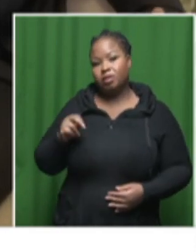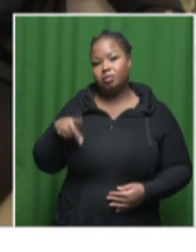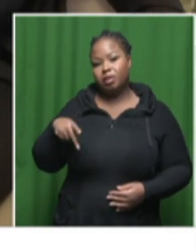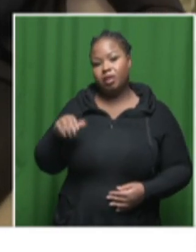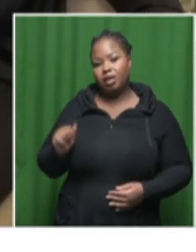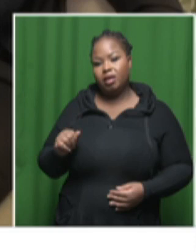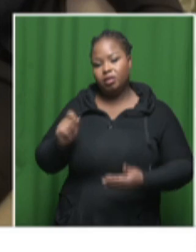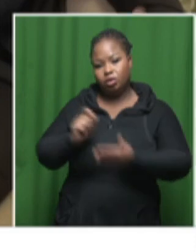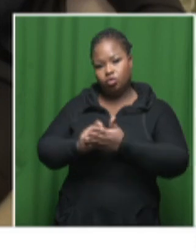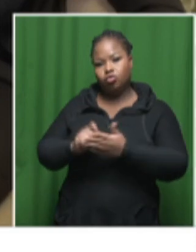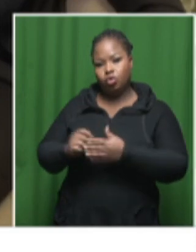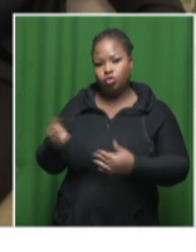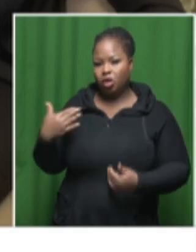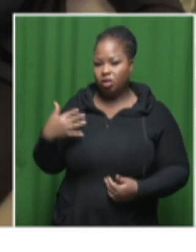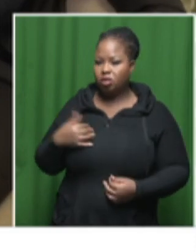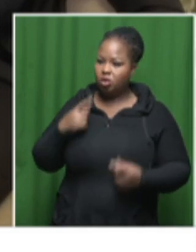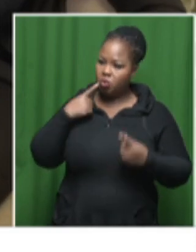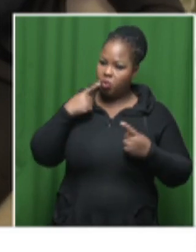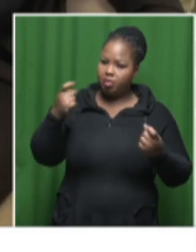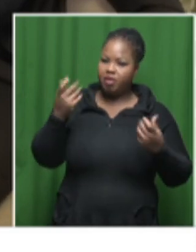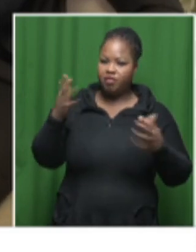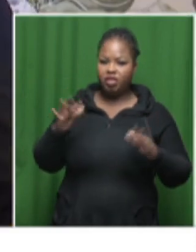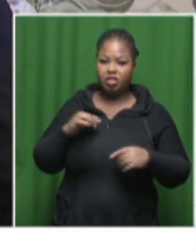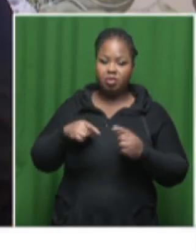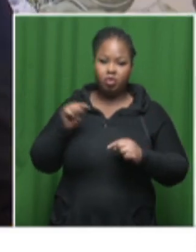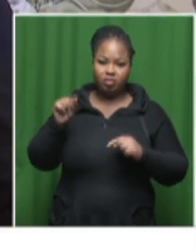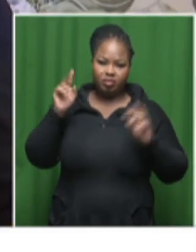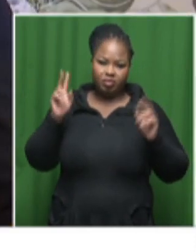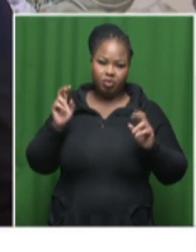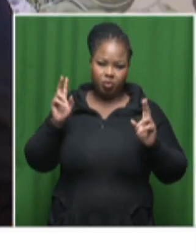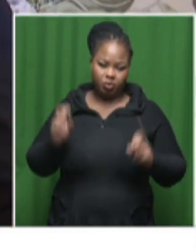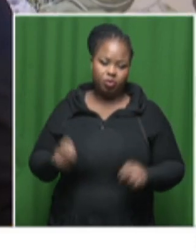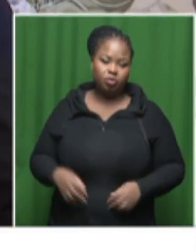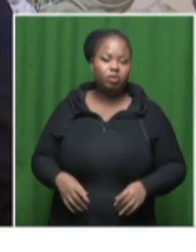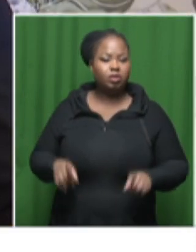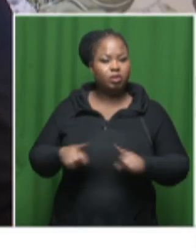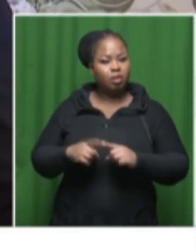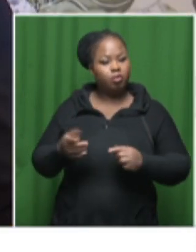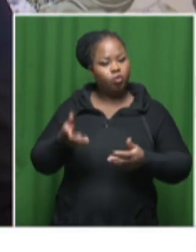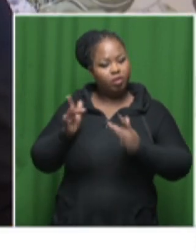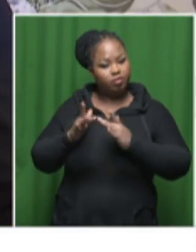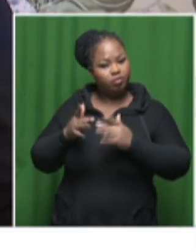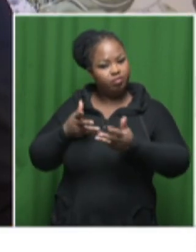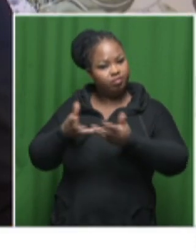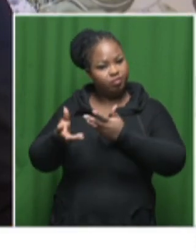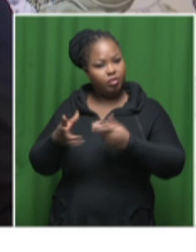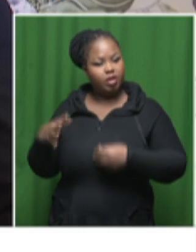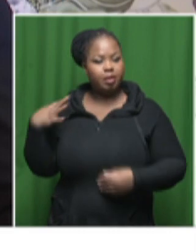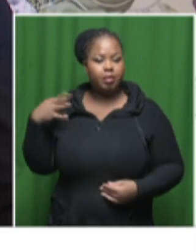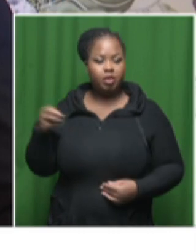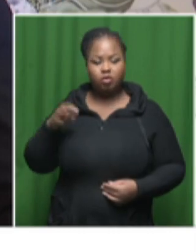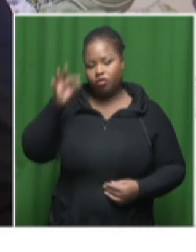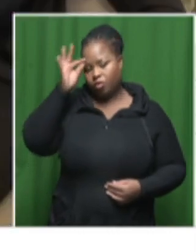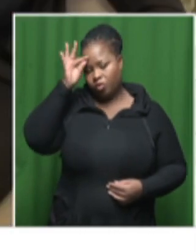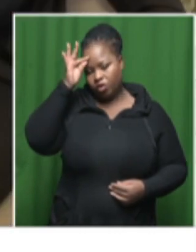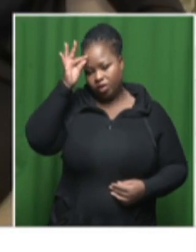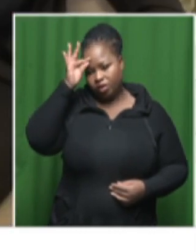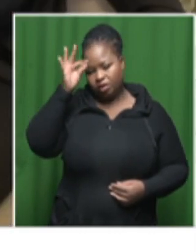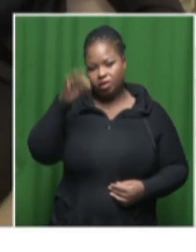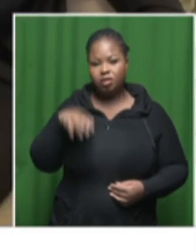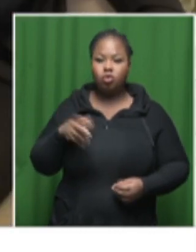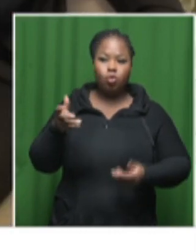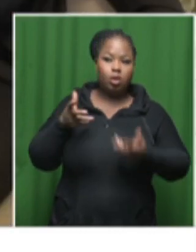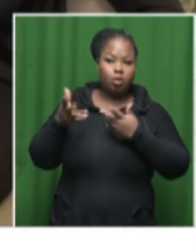had written to us, they complained to us about this issue, and we also engaged the Minister of Police and had a